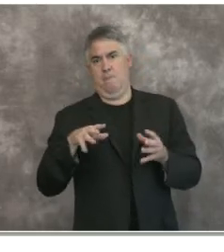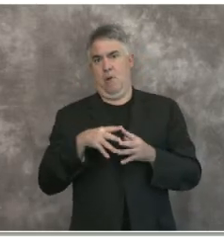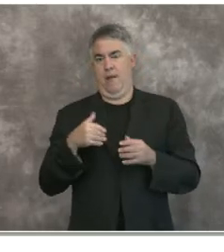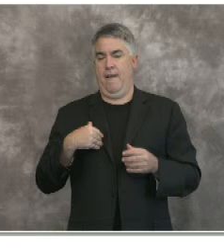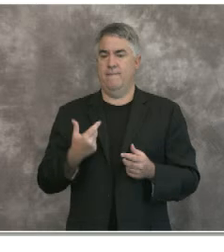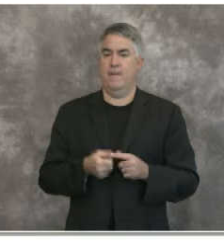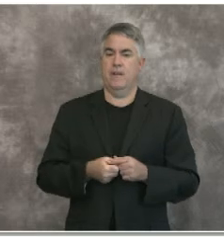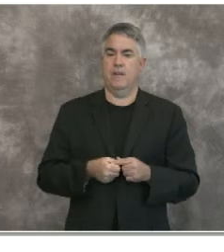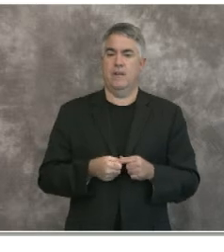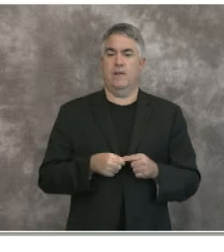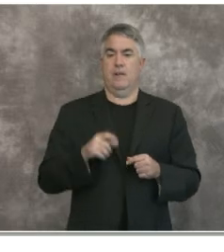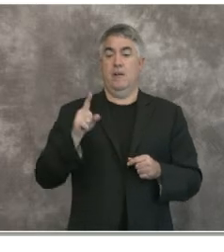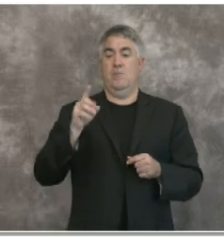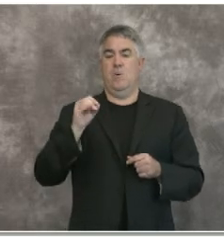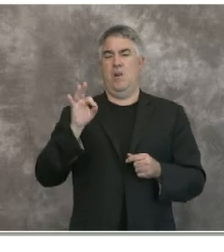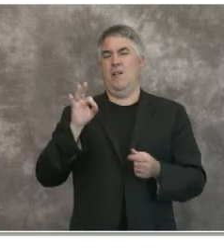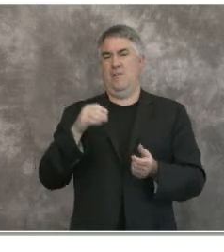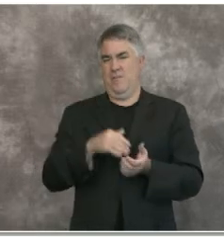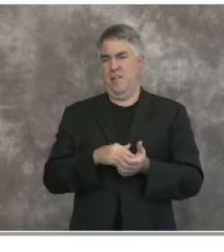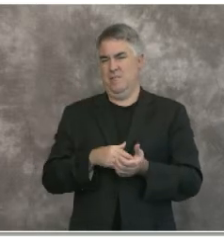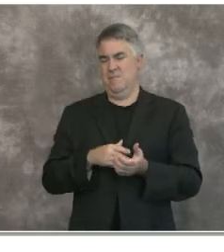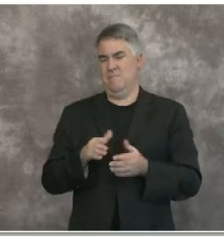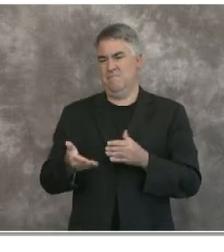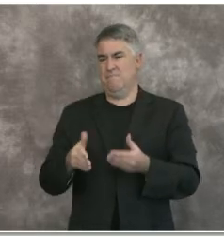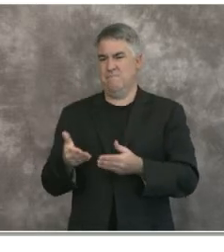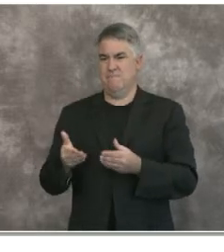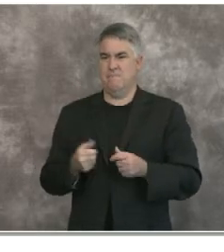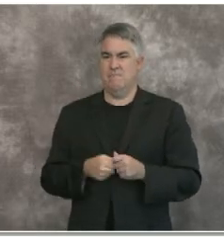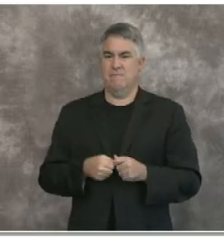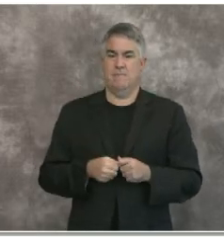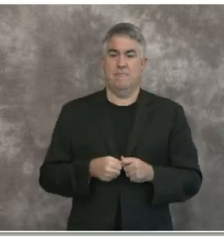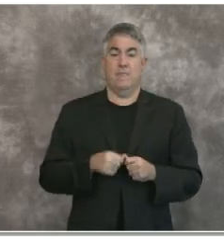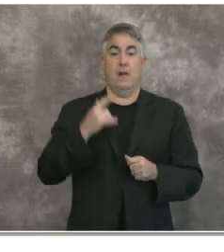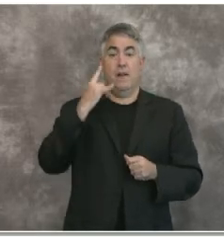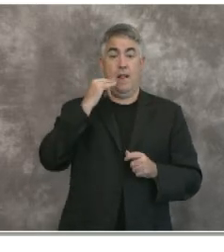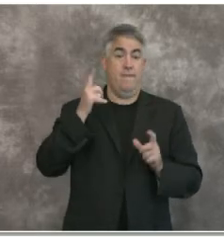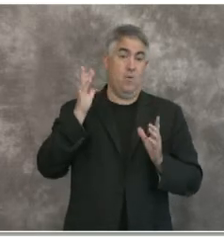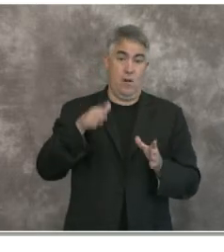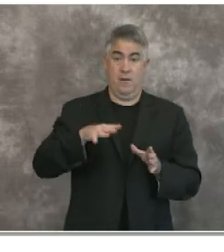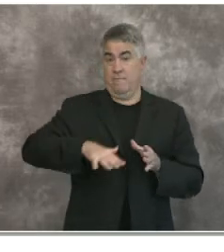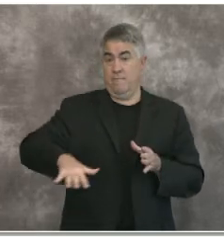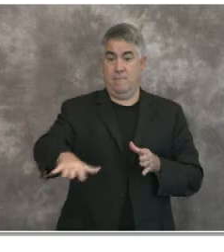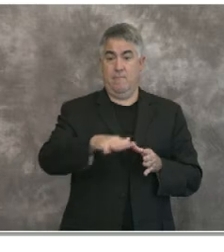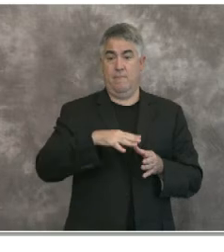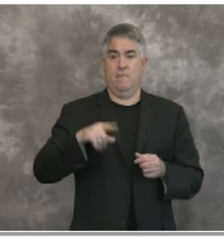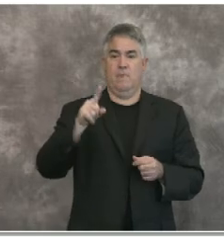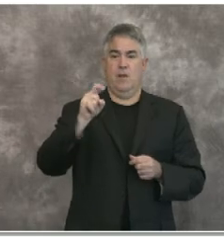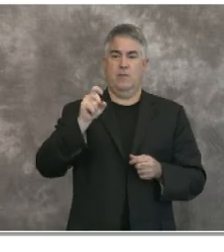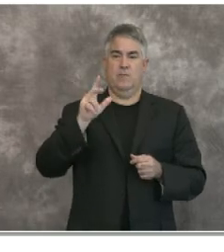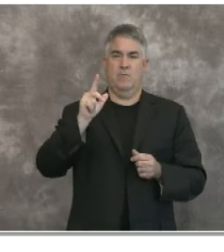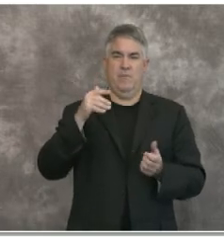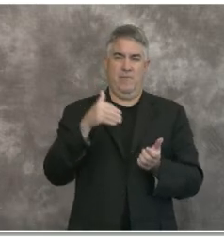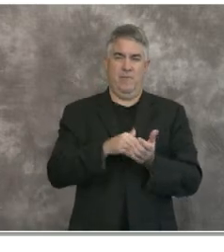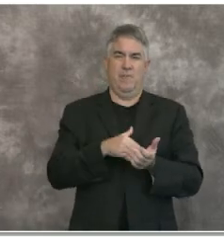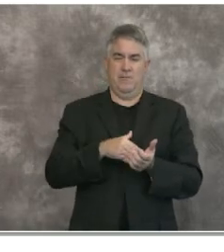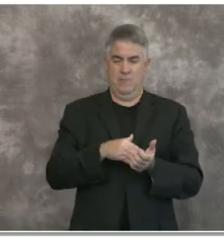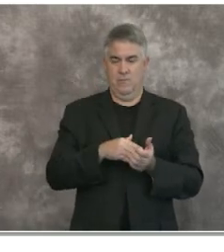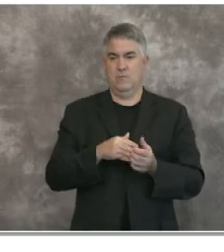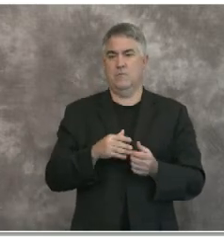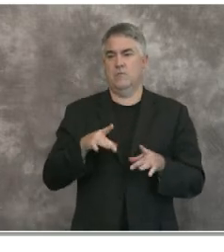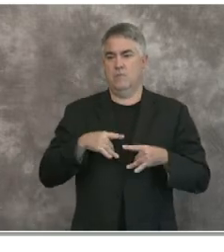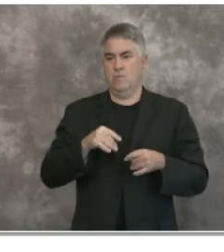109,000 deaths. Statewide, California is reporting over 123,000 positive cases, which includes